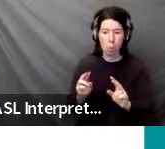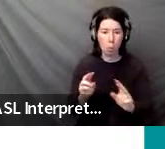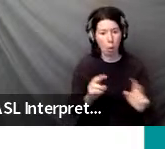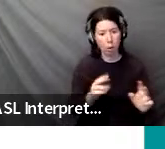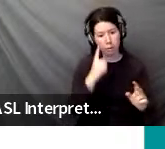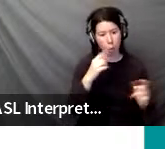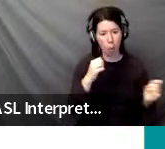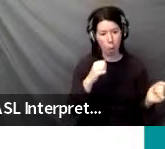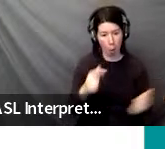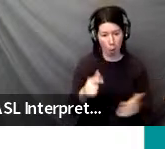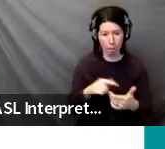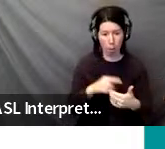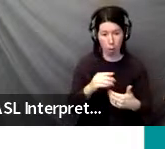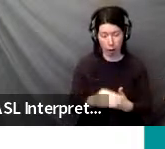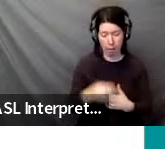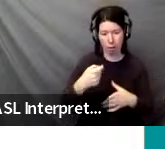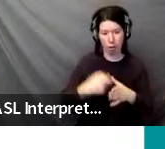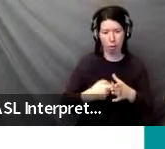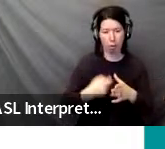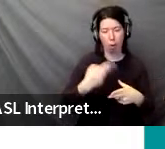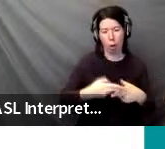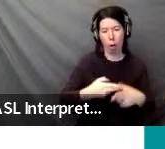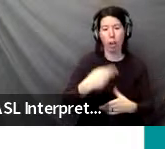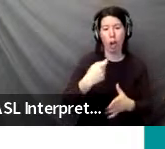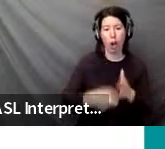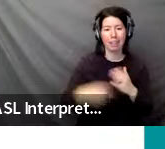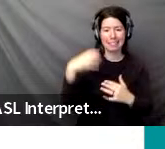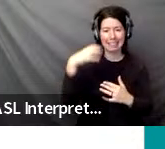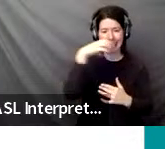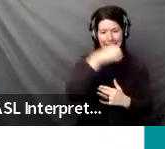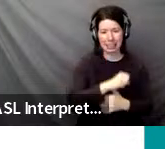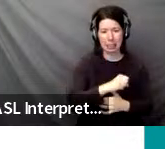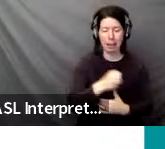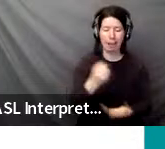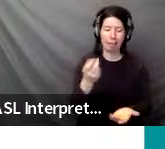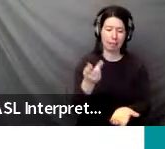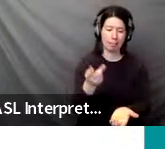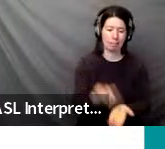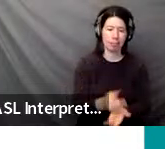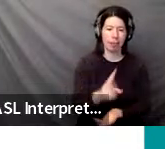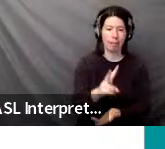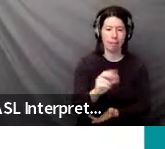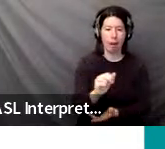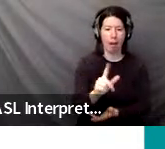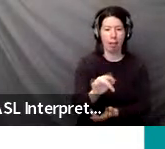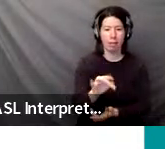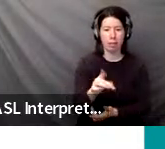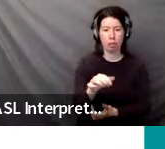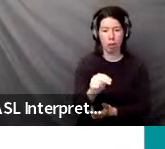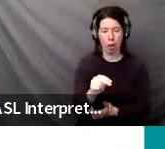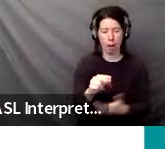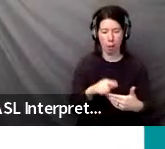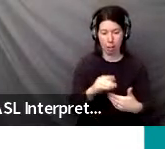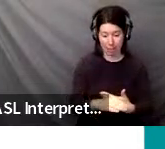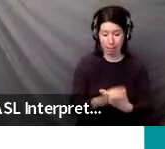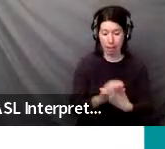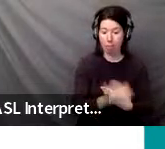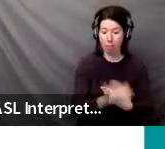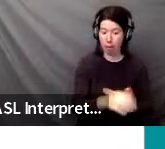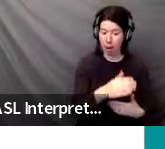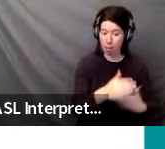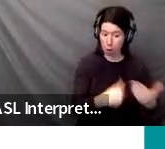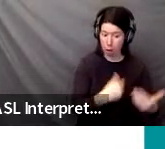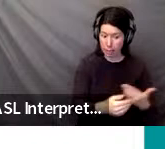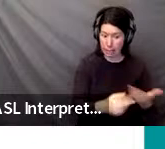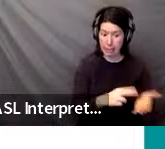programs that is called a cost estimate validation process. And what that process allows us to do is to not